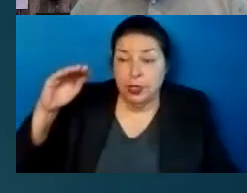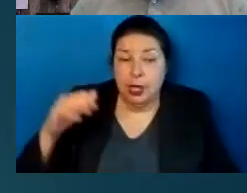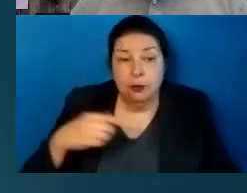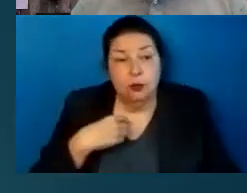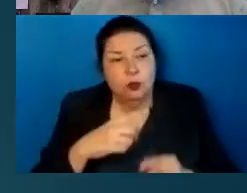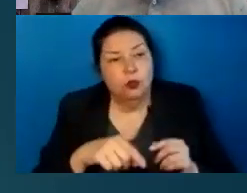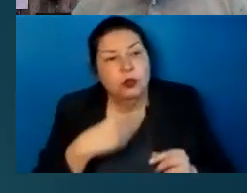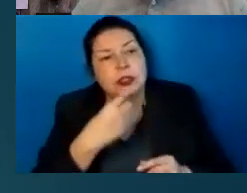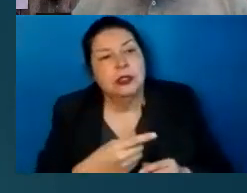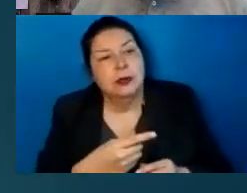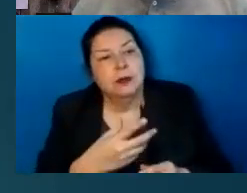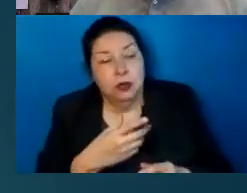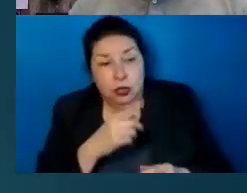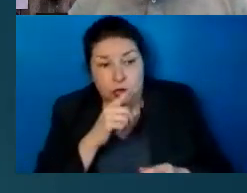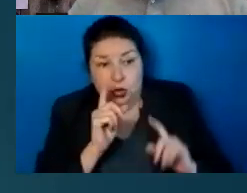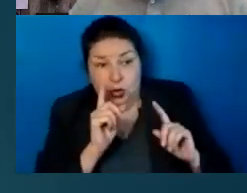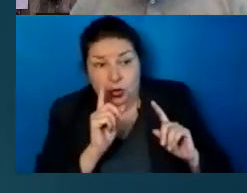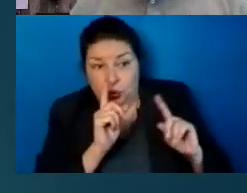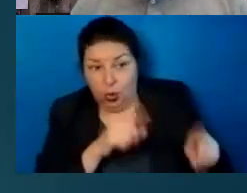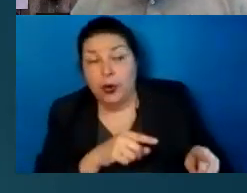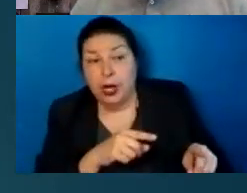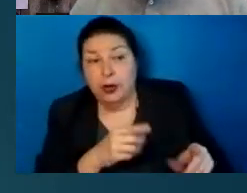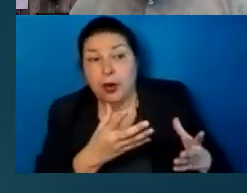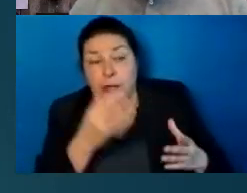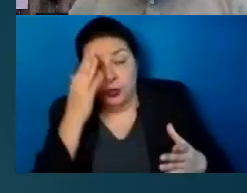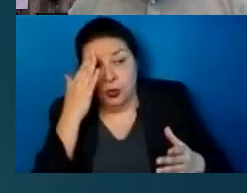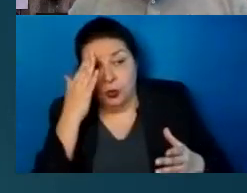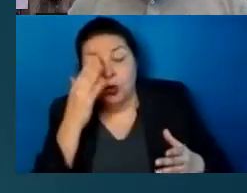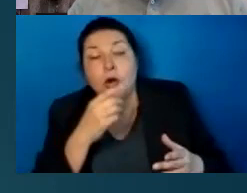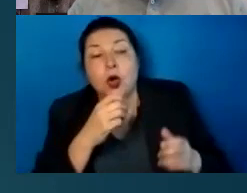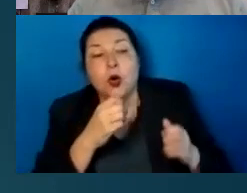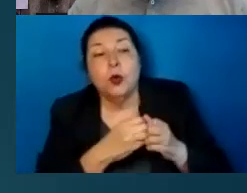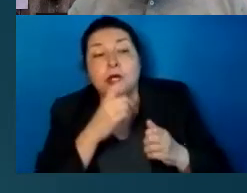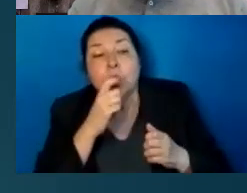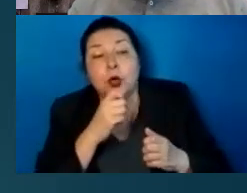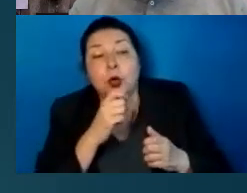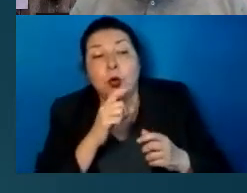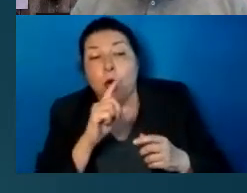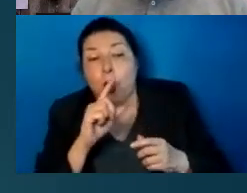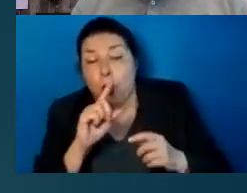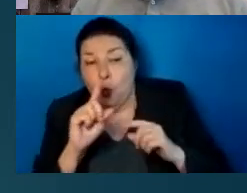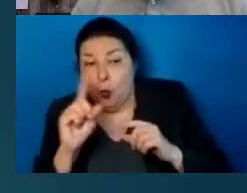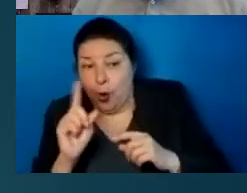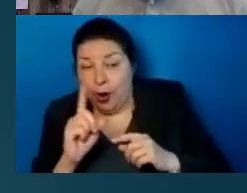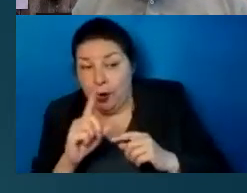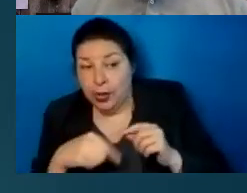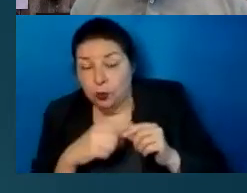want to know who you're going out with, where you're going, and what time you'll